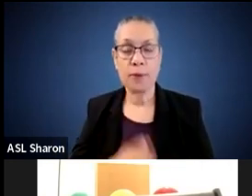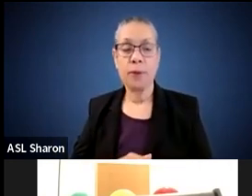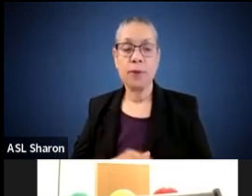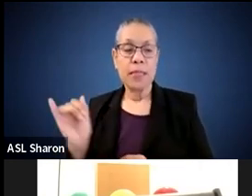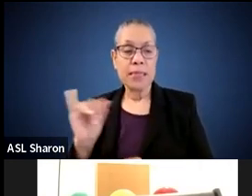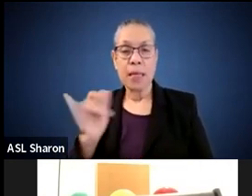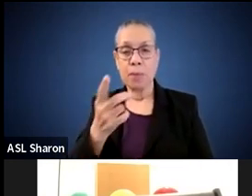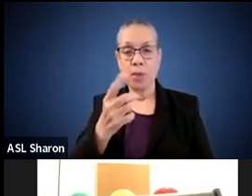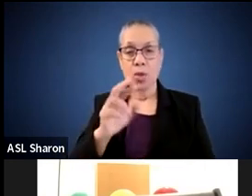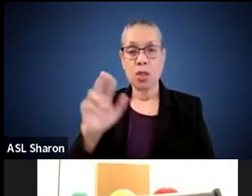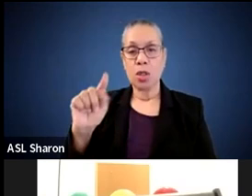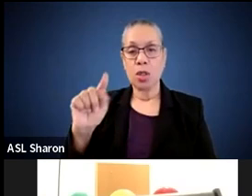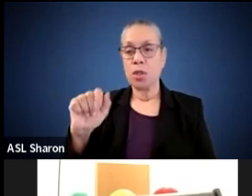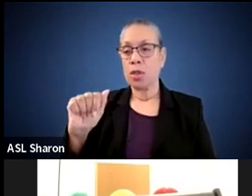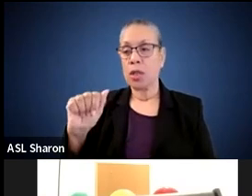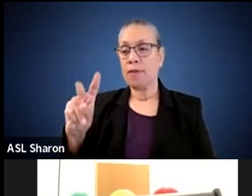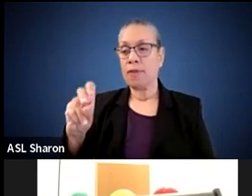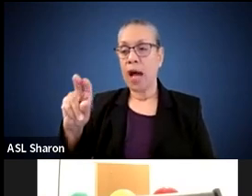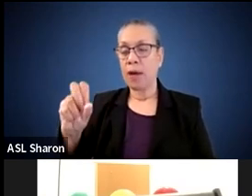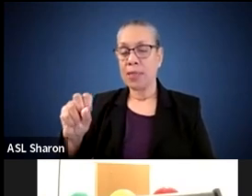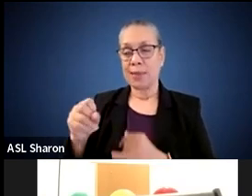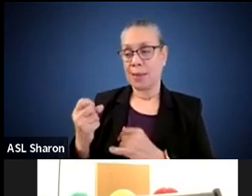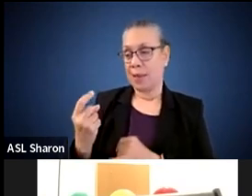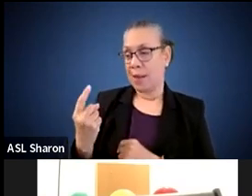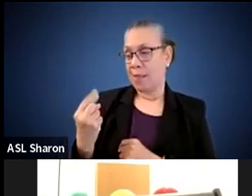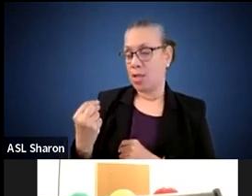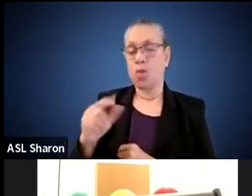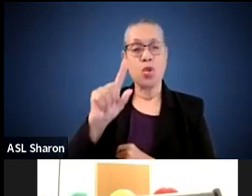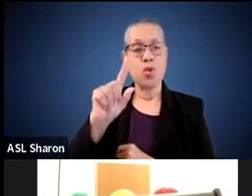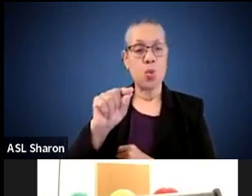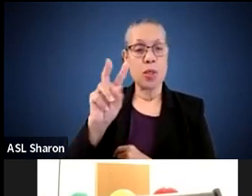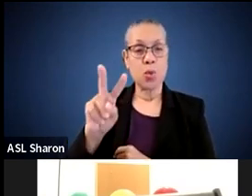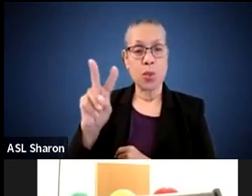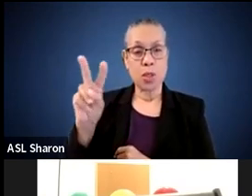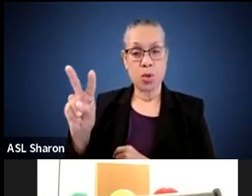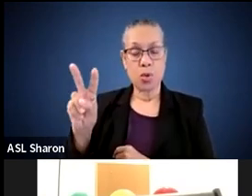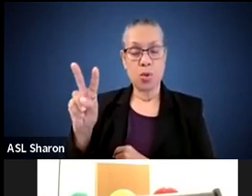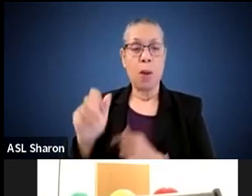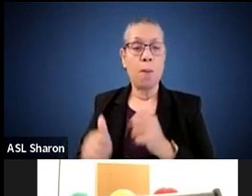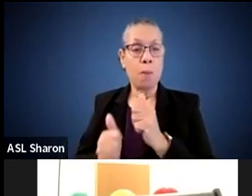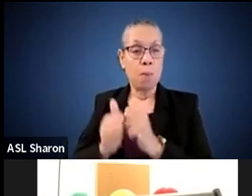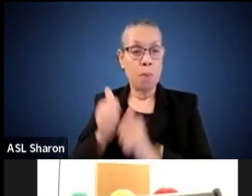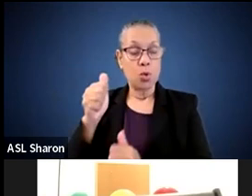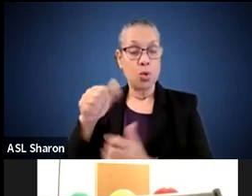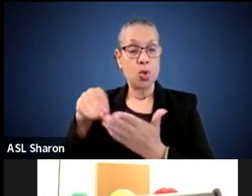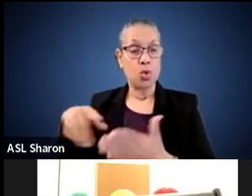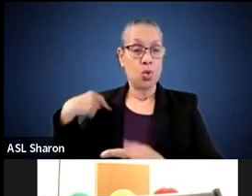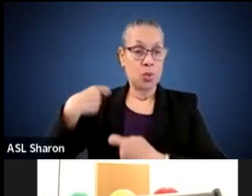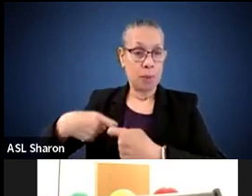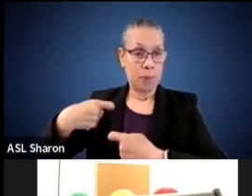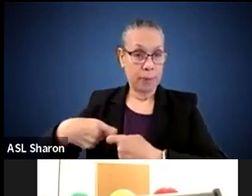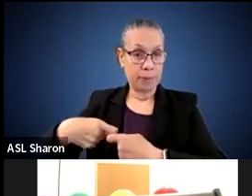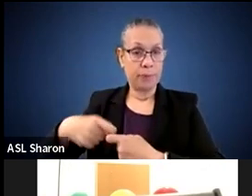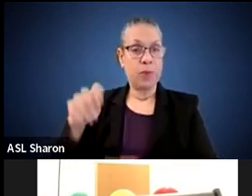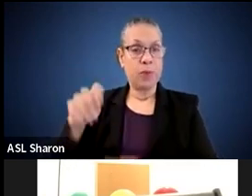pointed out the last year that we have reporting for which is 2022 um the majority were latinx again